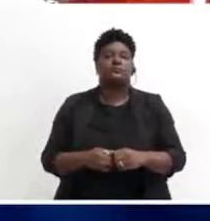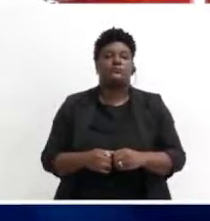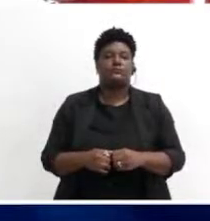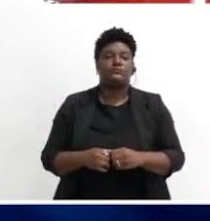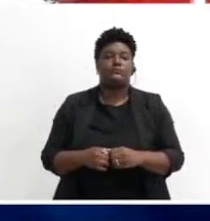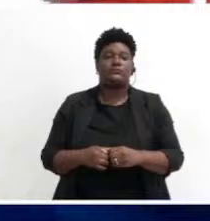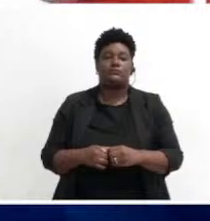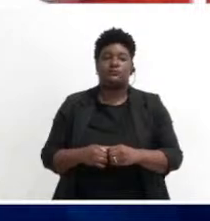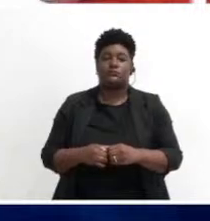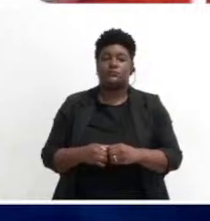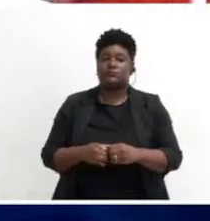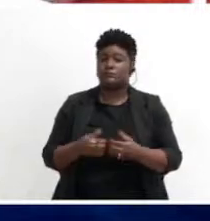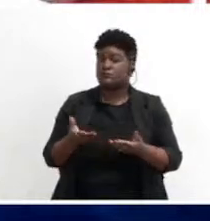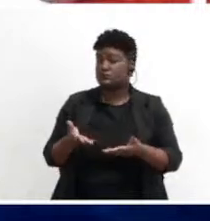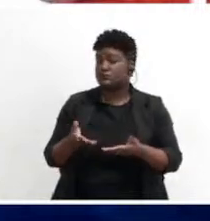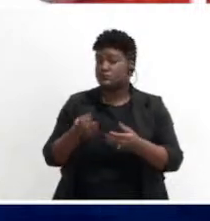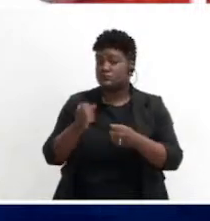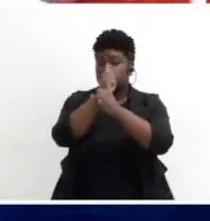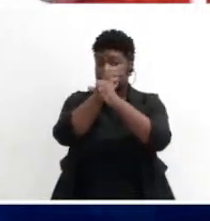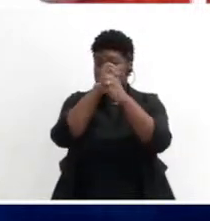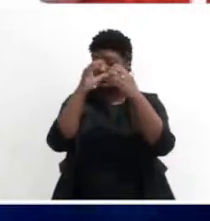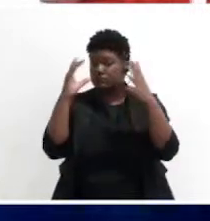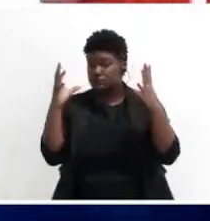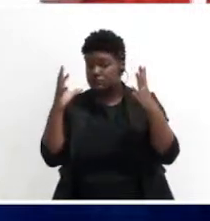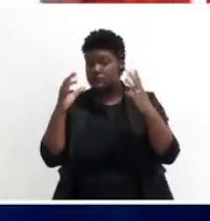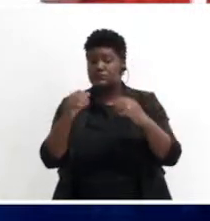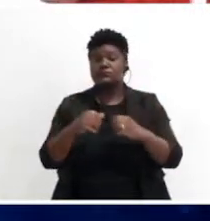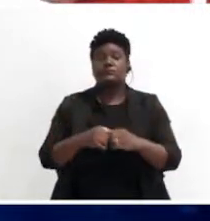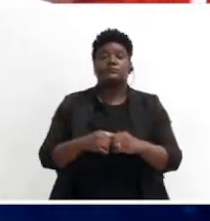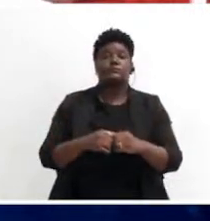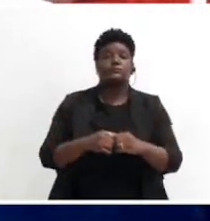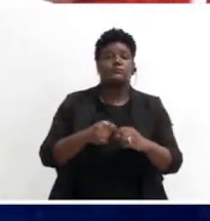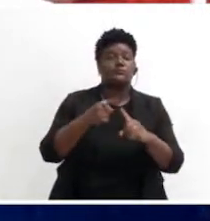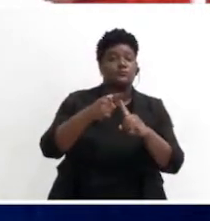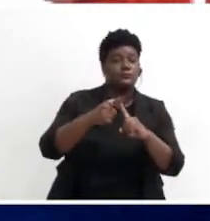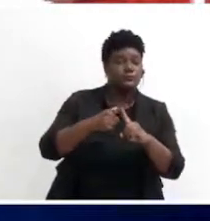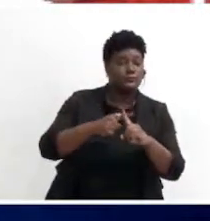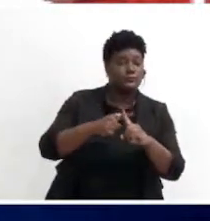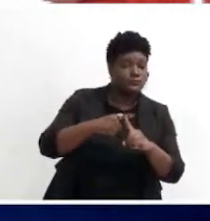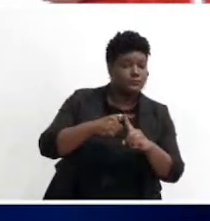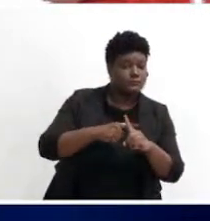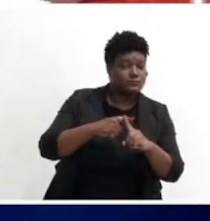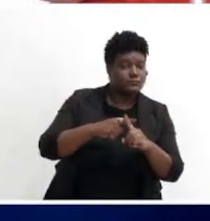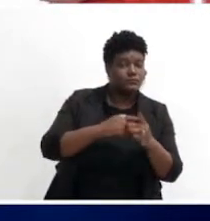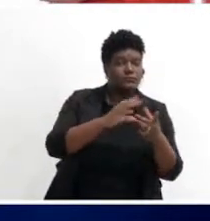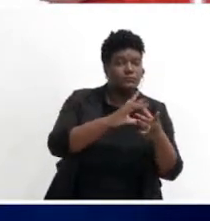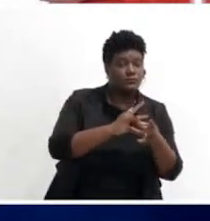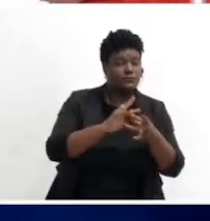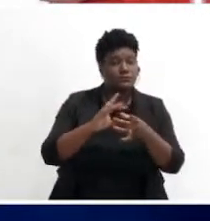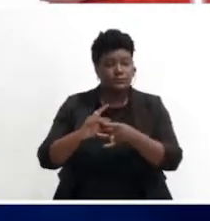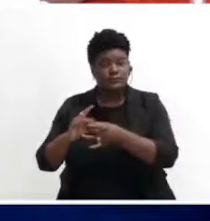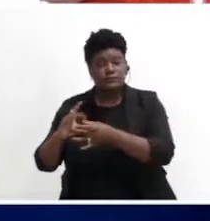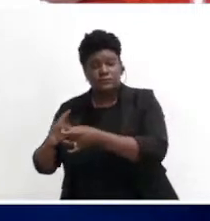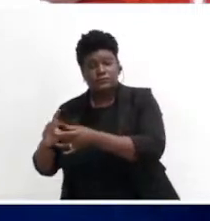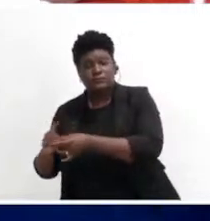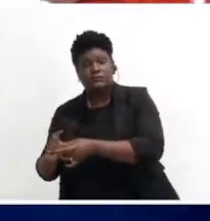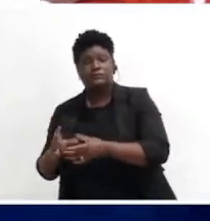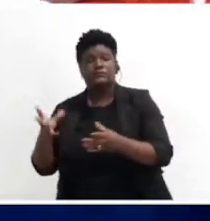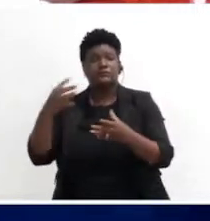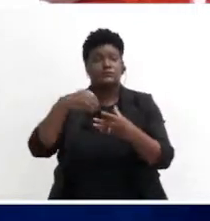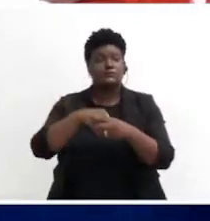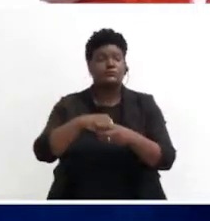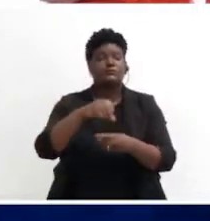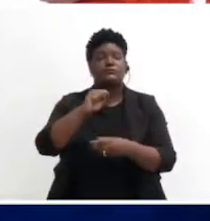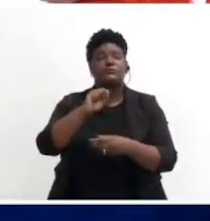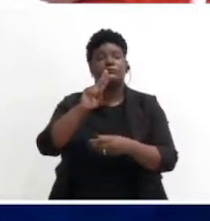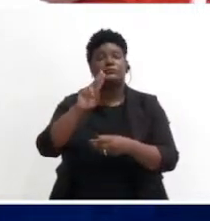you can imagine there's certain advantage to this. You can have short interconnects and thin packages because your chip is inside the substrate itself.